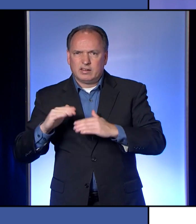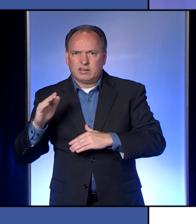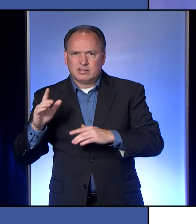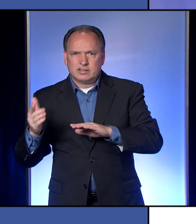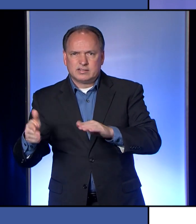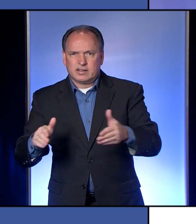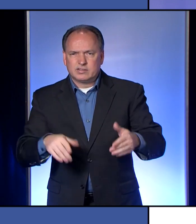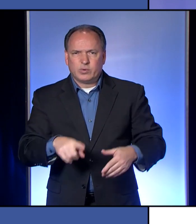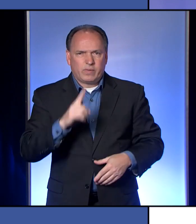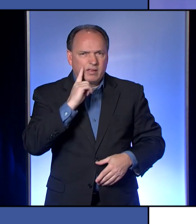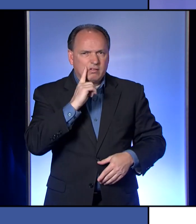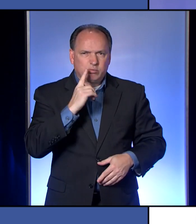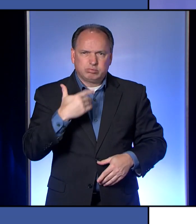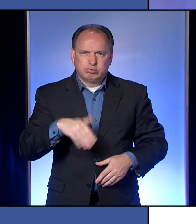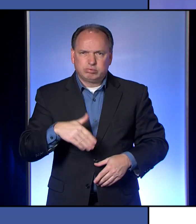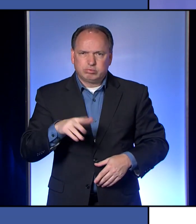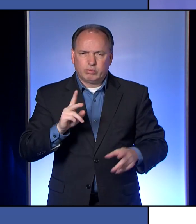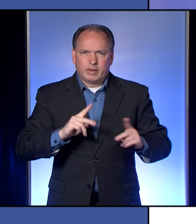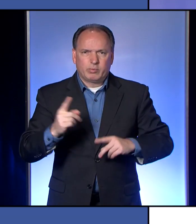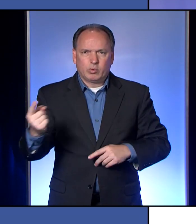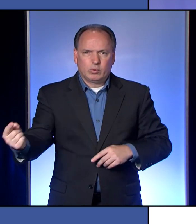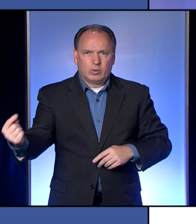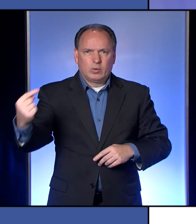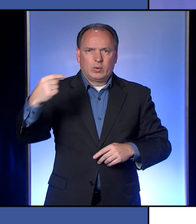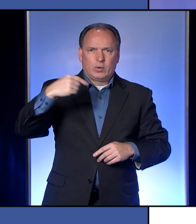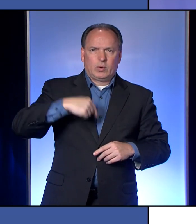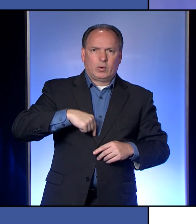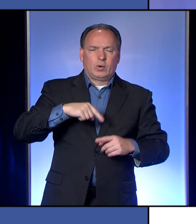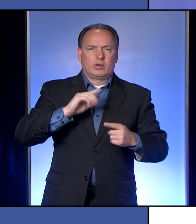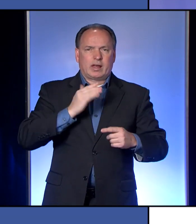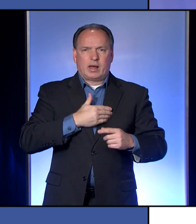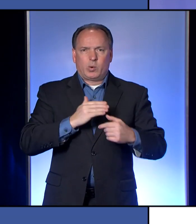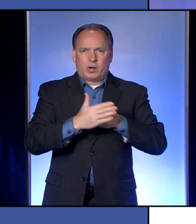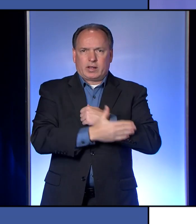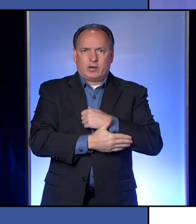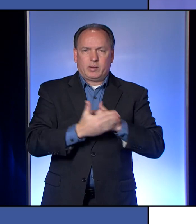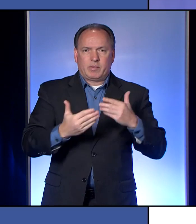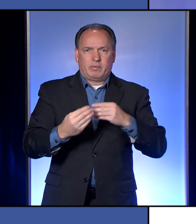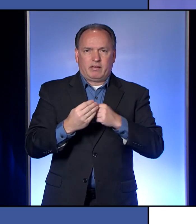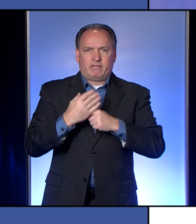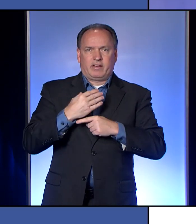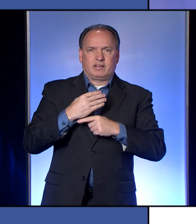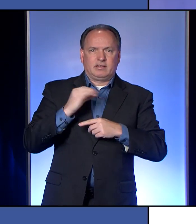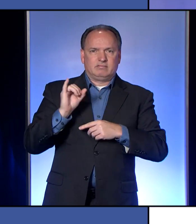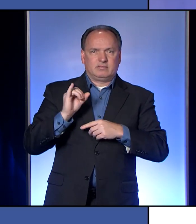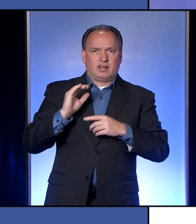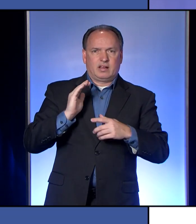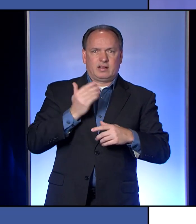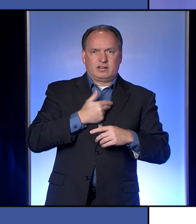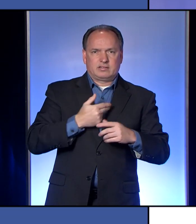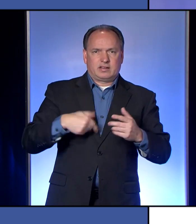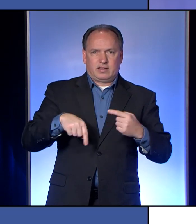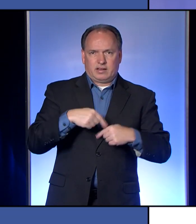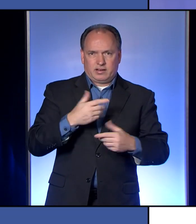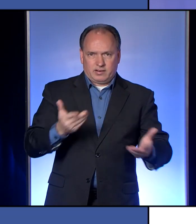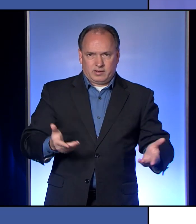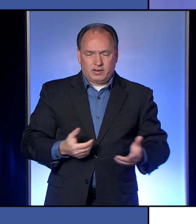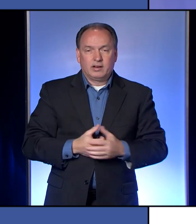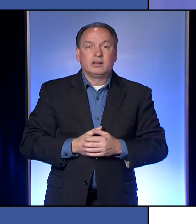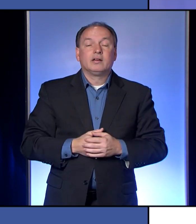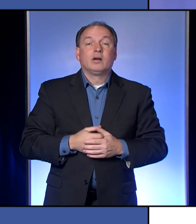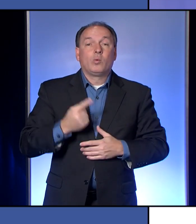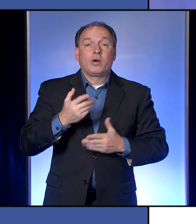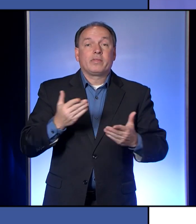high numbers there, people will be coming into Erie County and possibly infecting people here? So one of the things that happened in